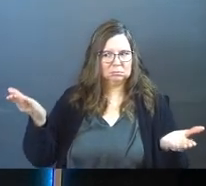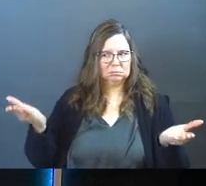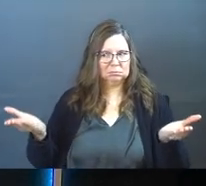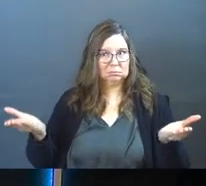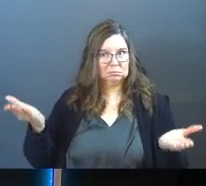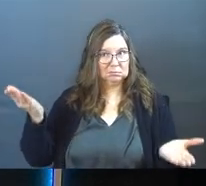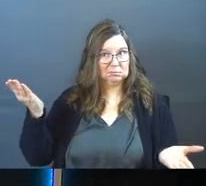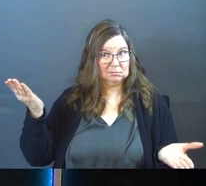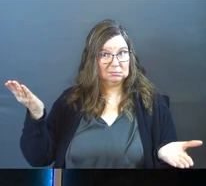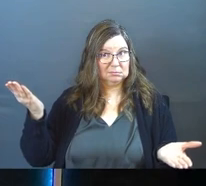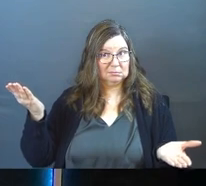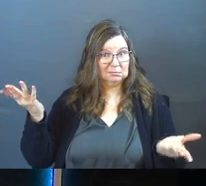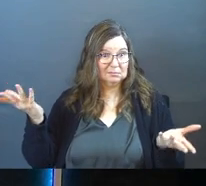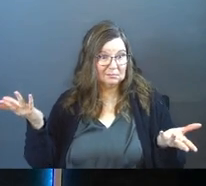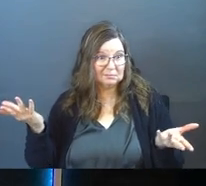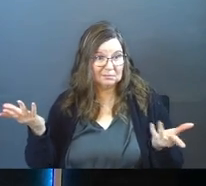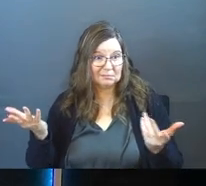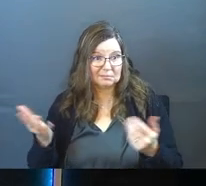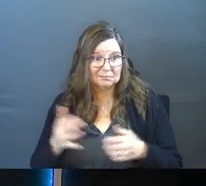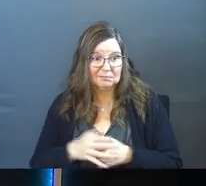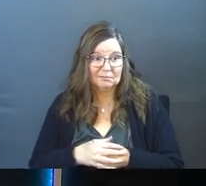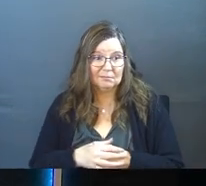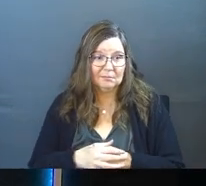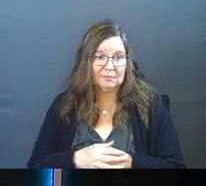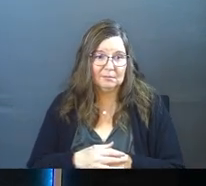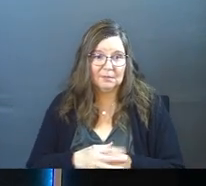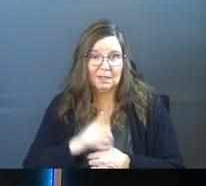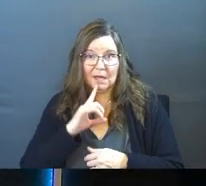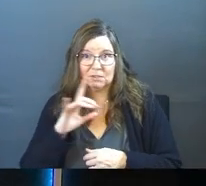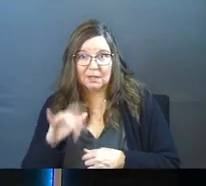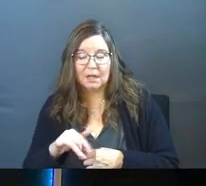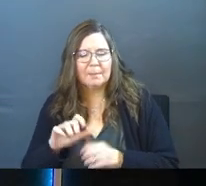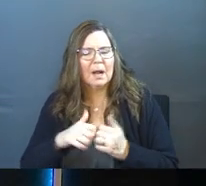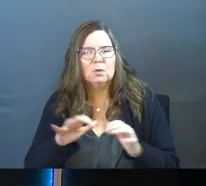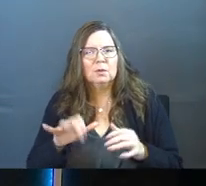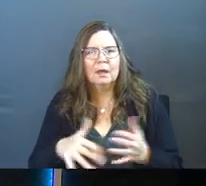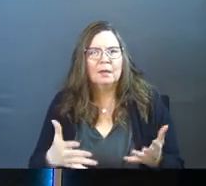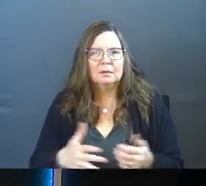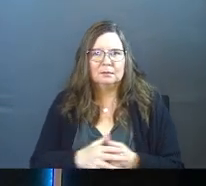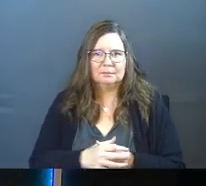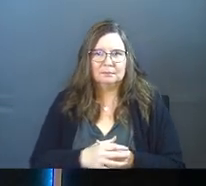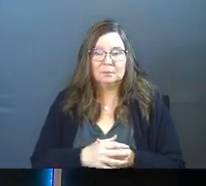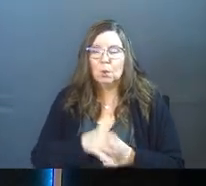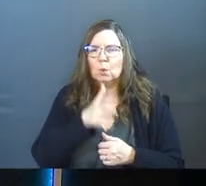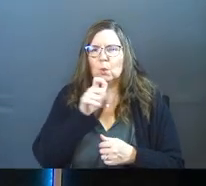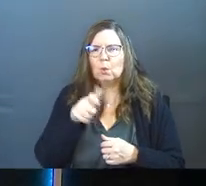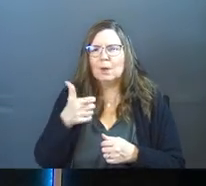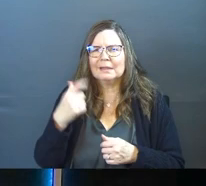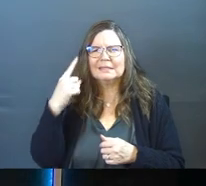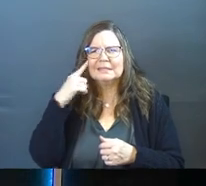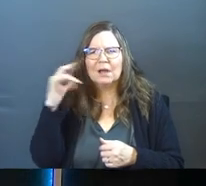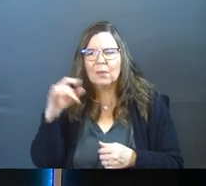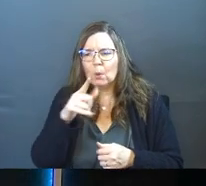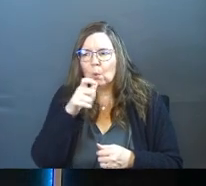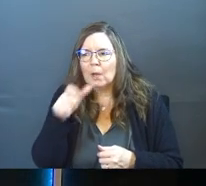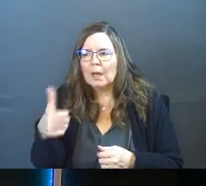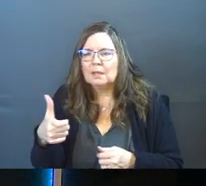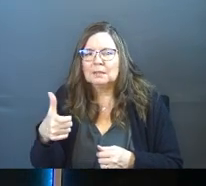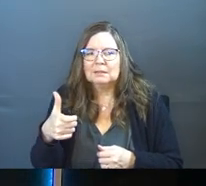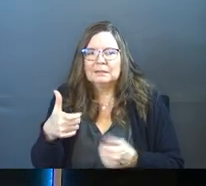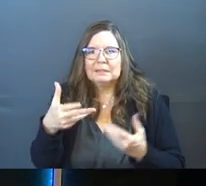How would you do? Rhetorical question, don't need you to answer that. But how would you do? And who else does this sound like? Who else